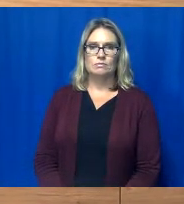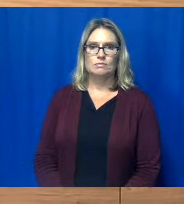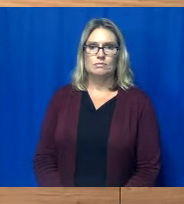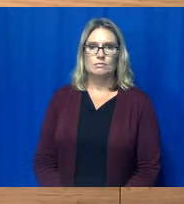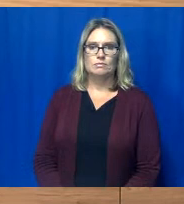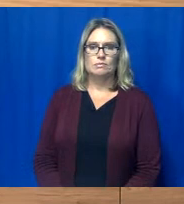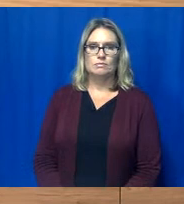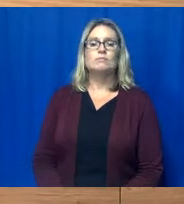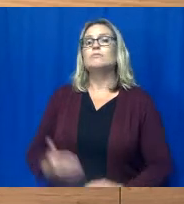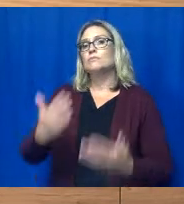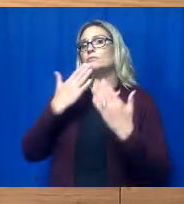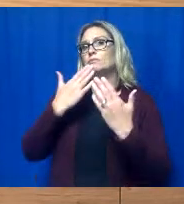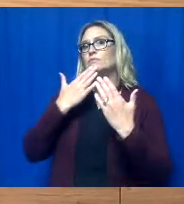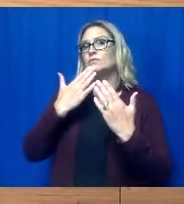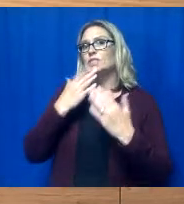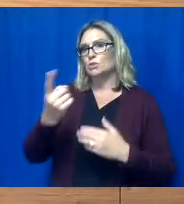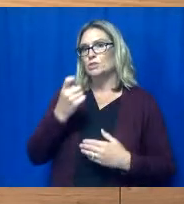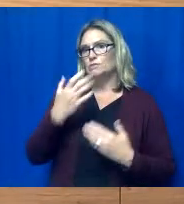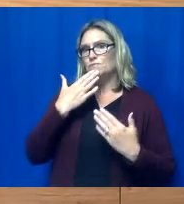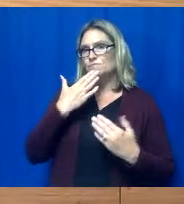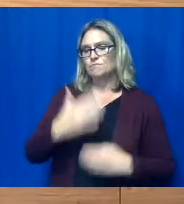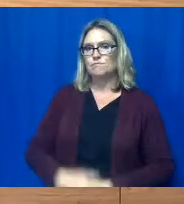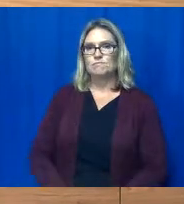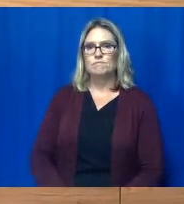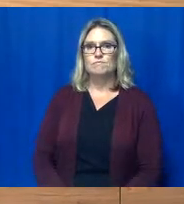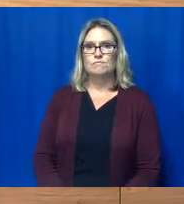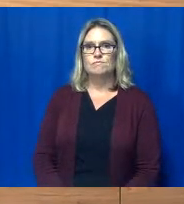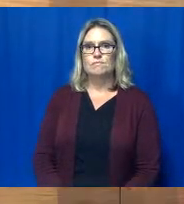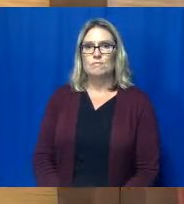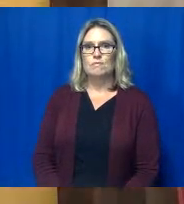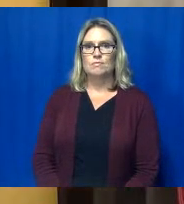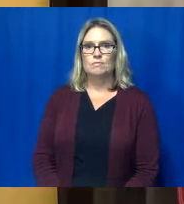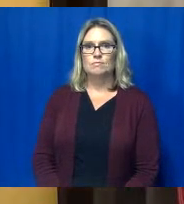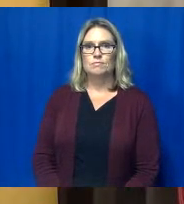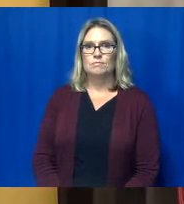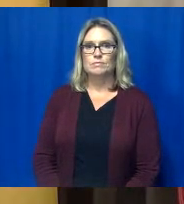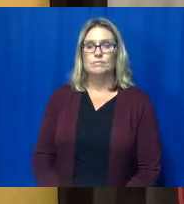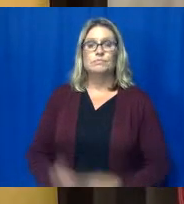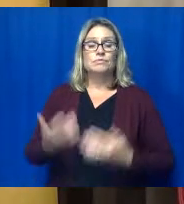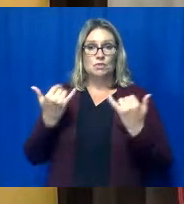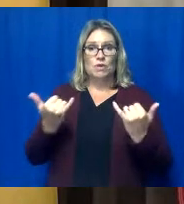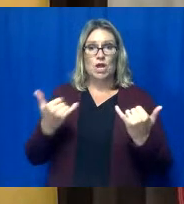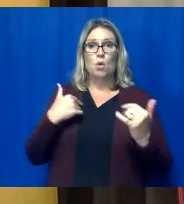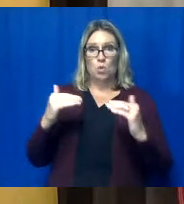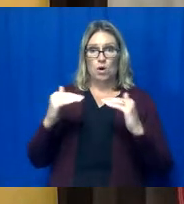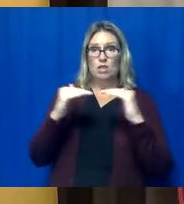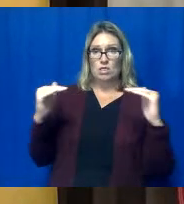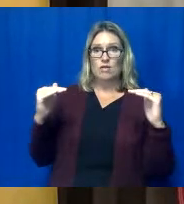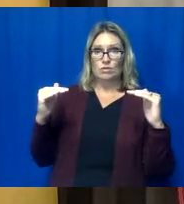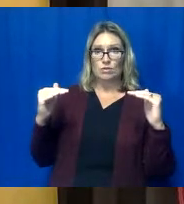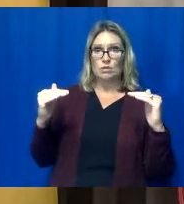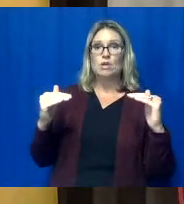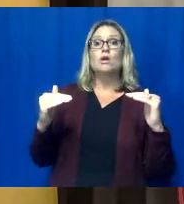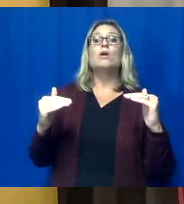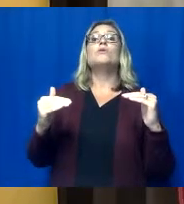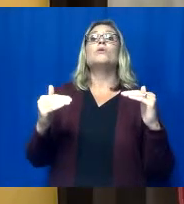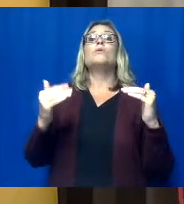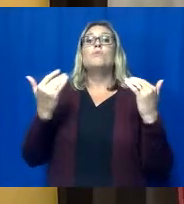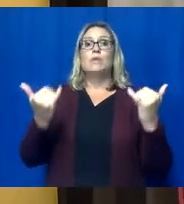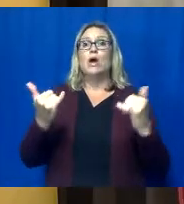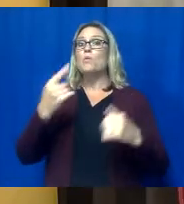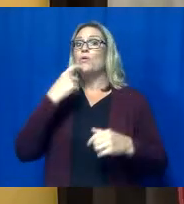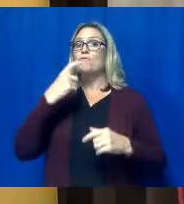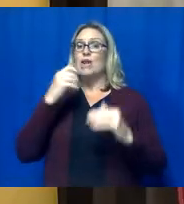Thank you very much for the question. We are in a level now where we are trying to be nimble. In the red phase in our